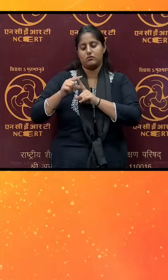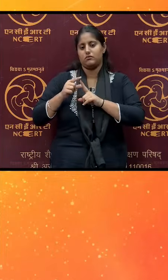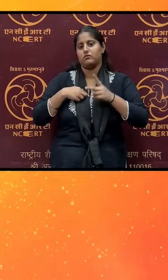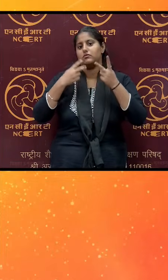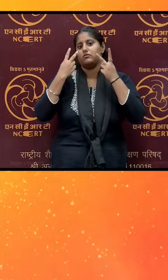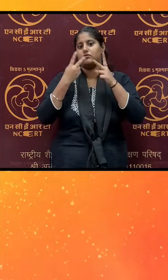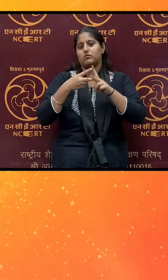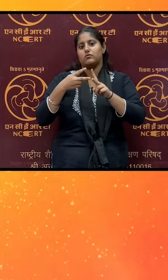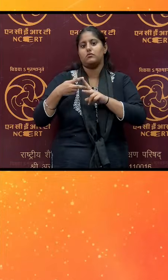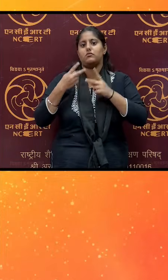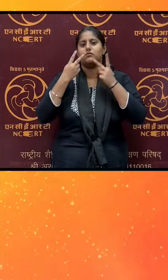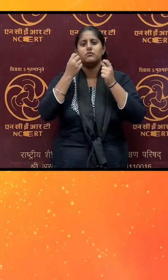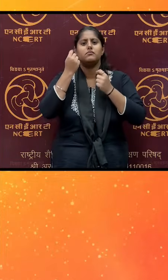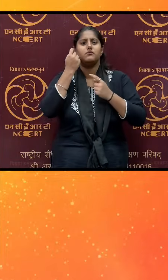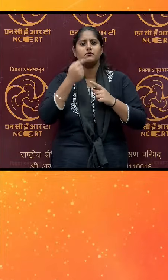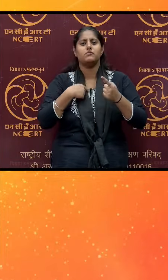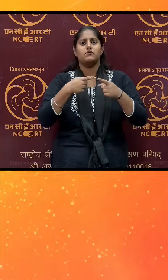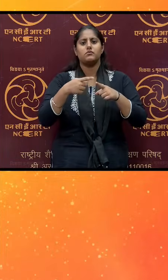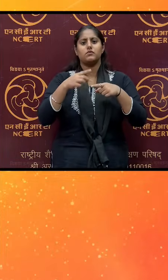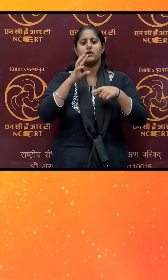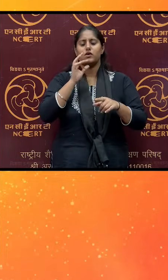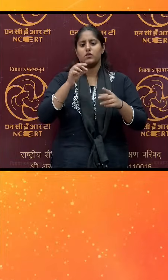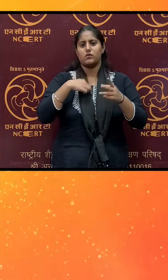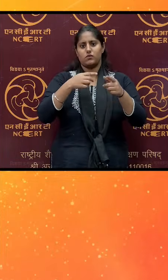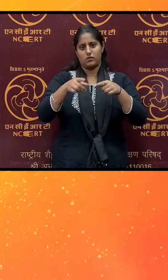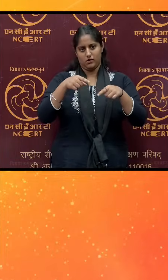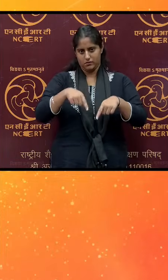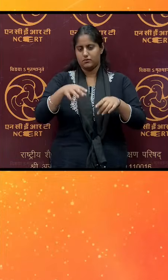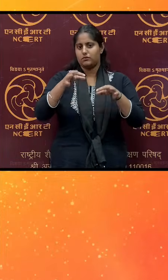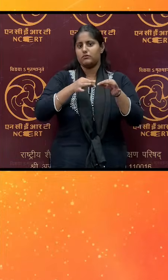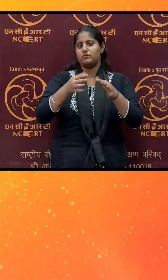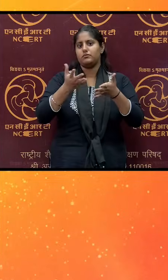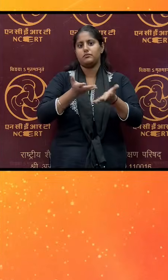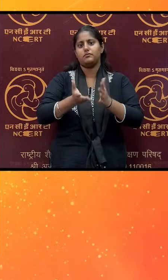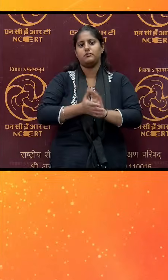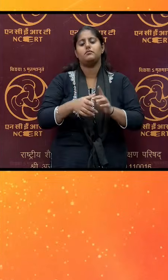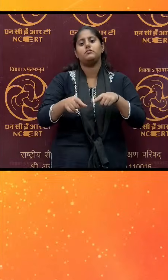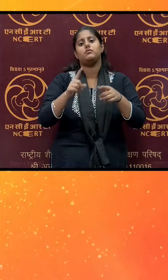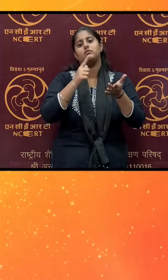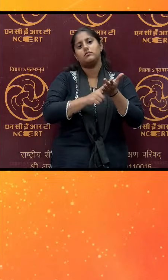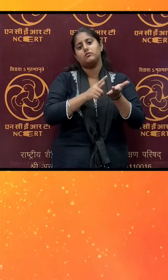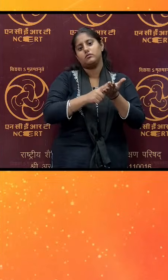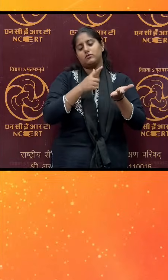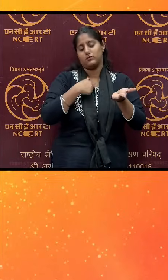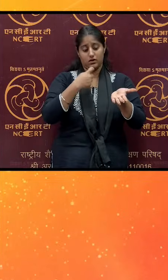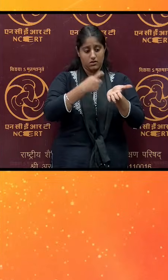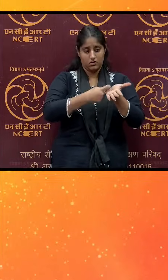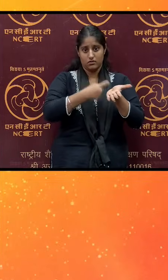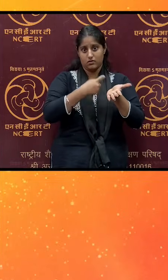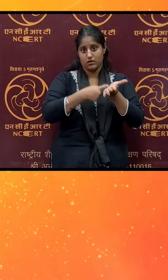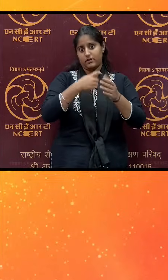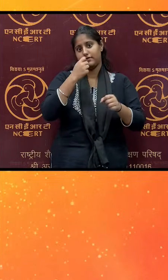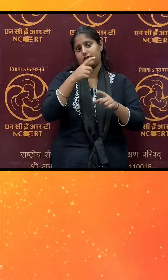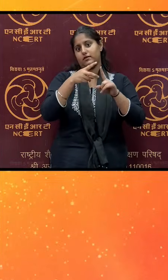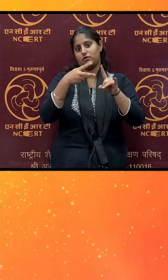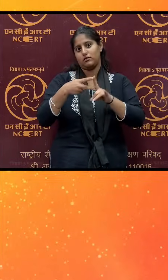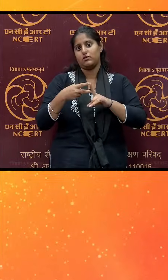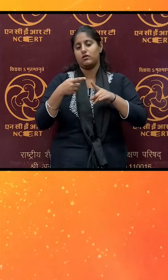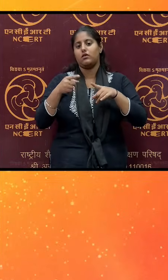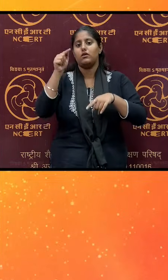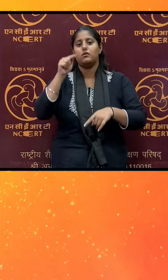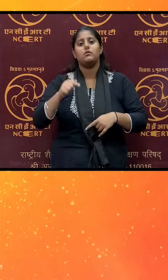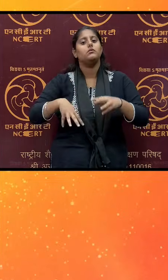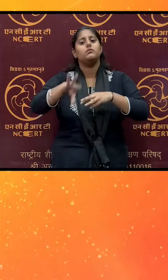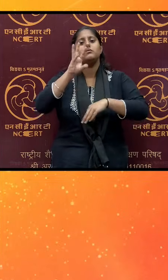those various types, we will definitely discuss right angle triangle. And what we are going to learn today, these will